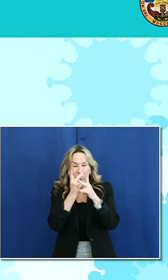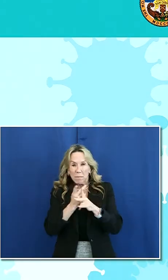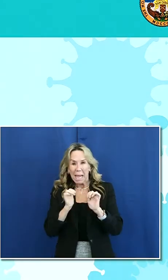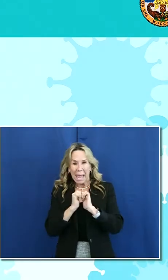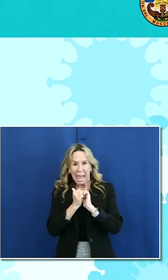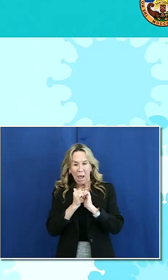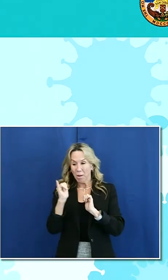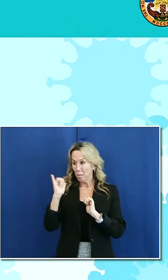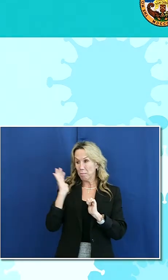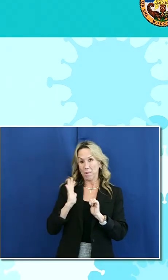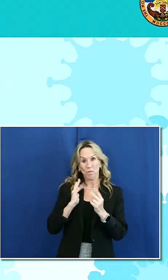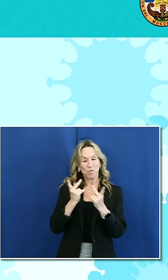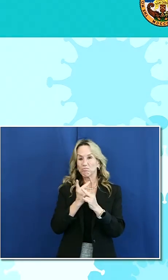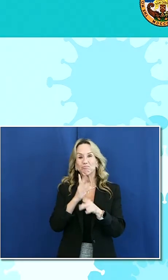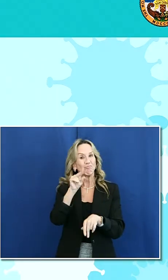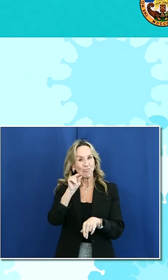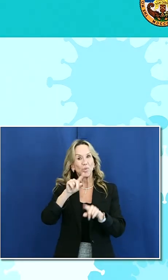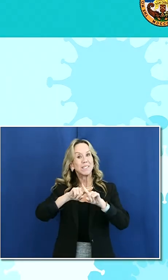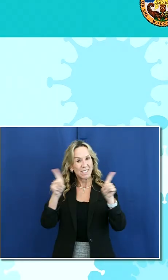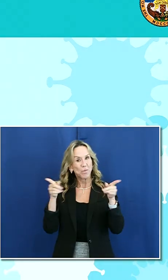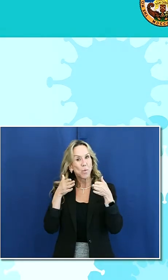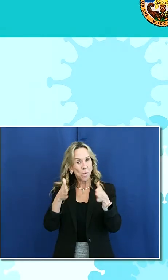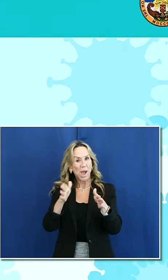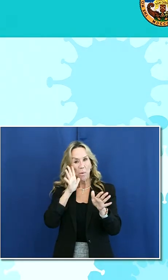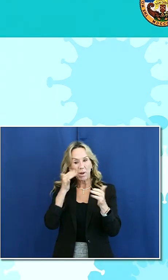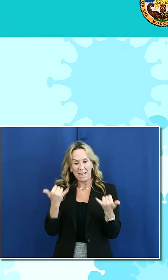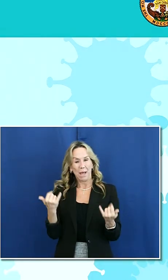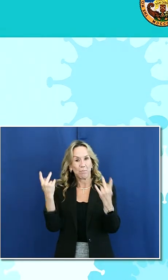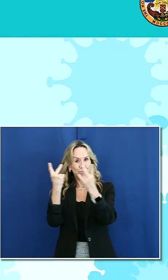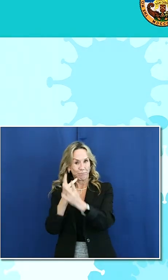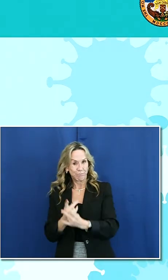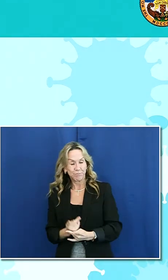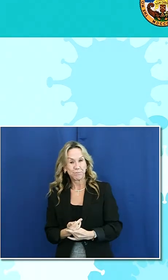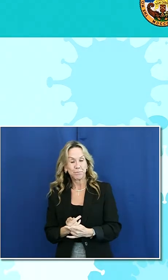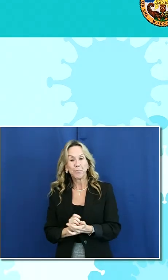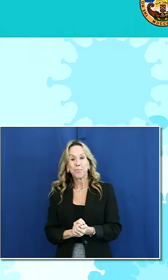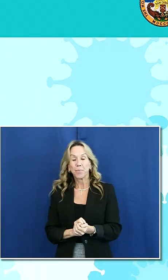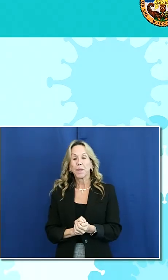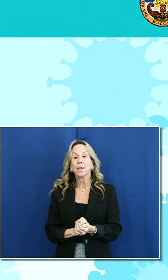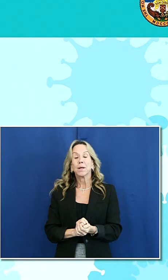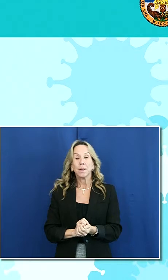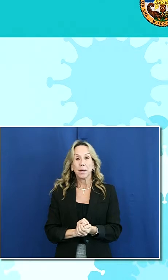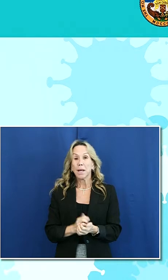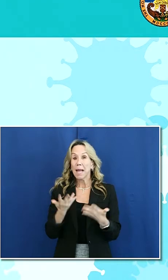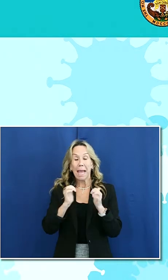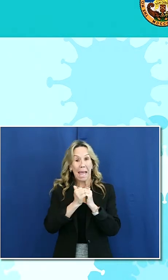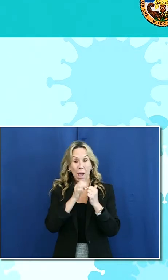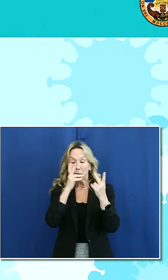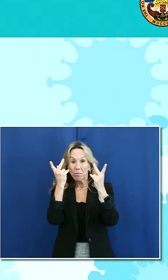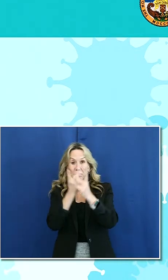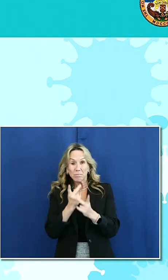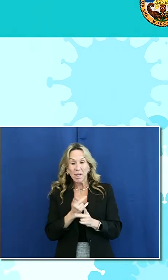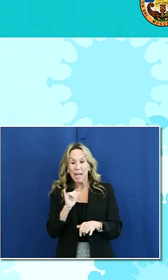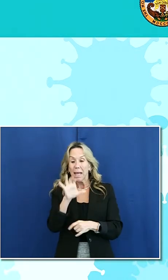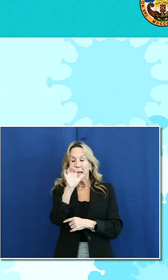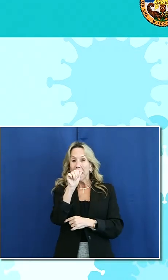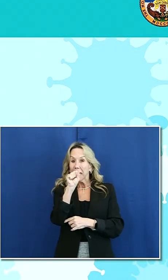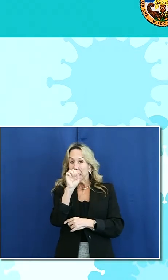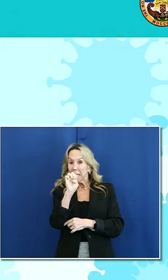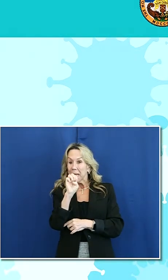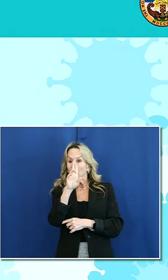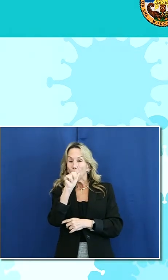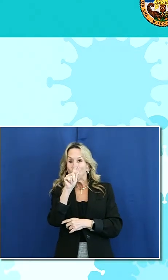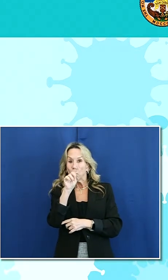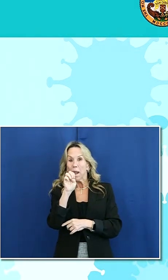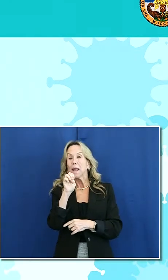different way than the case rates were calculated before. Previously, case rate was calculated with a 3-day